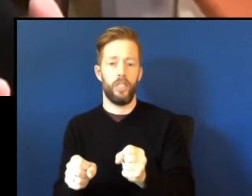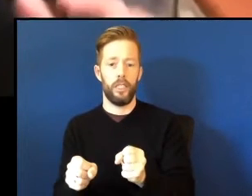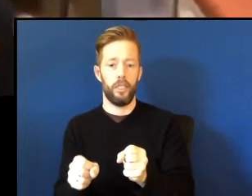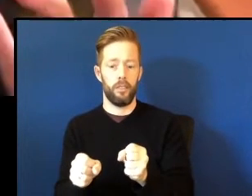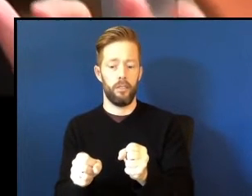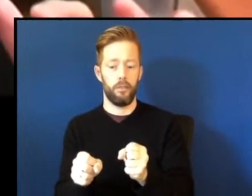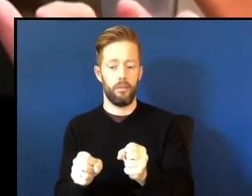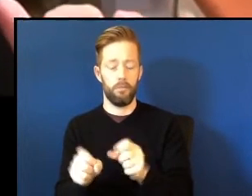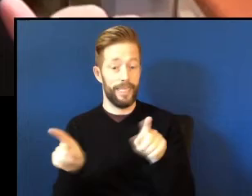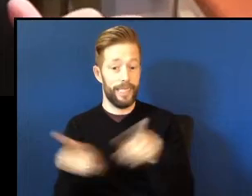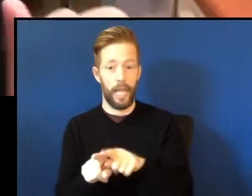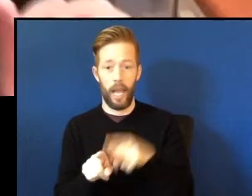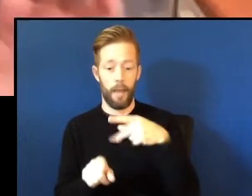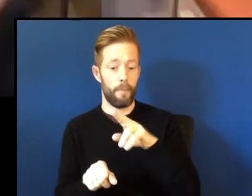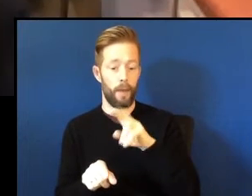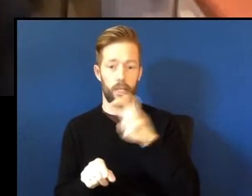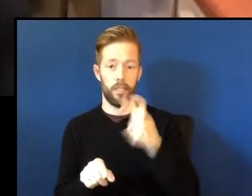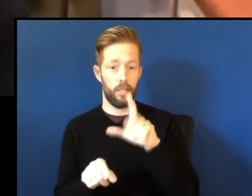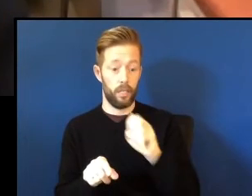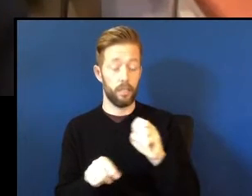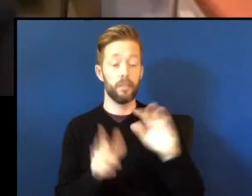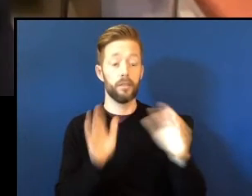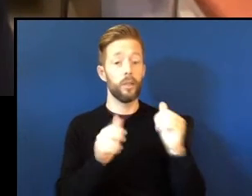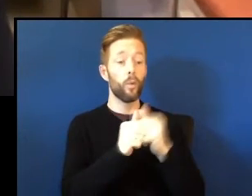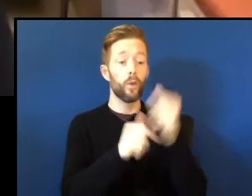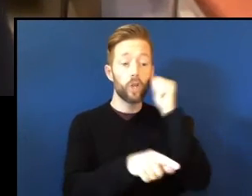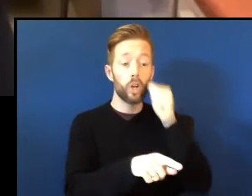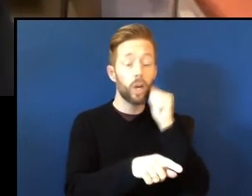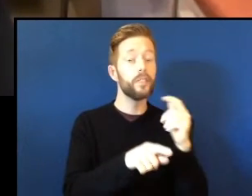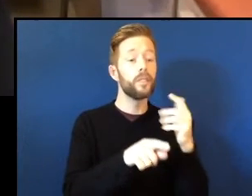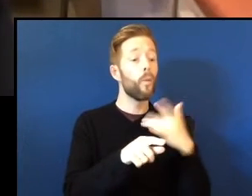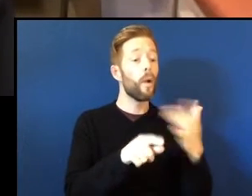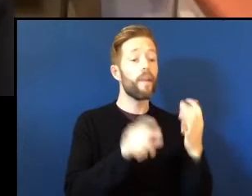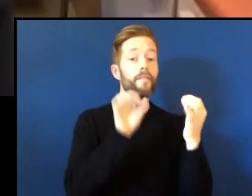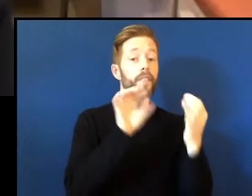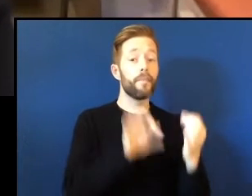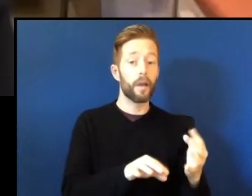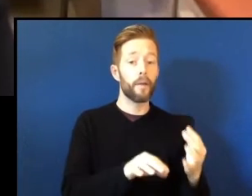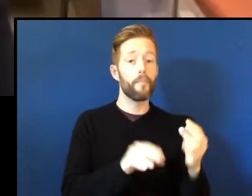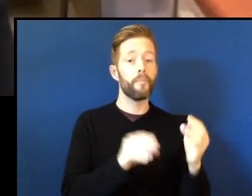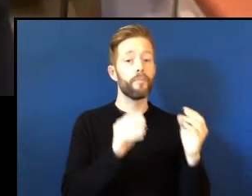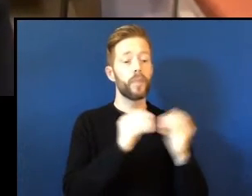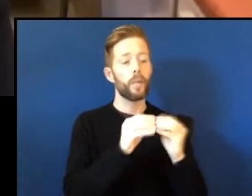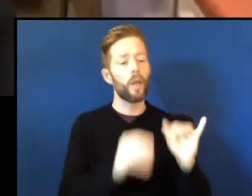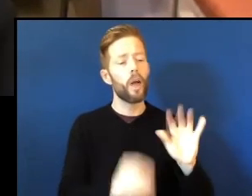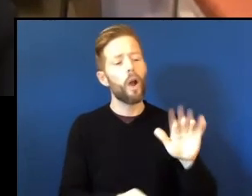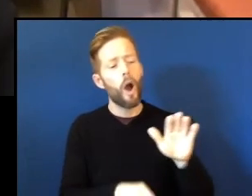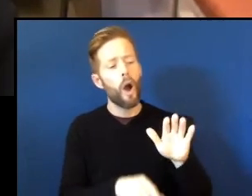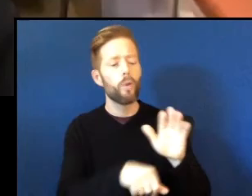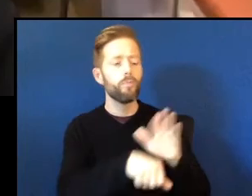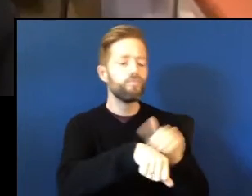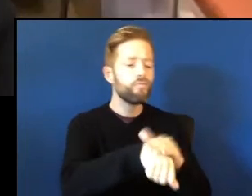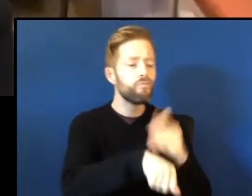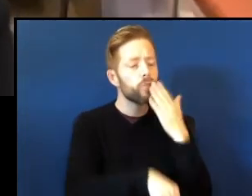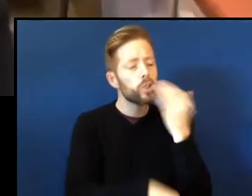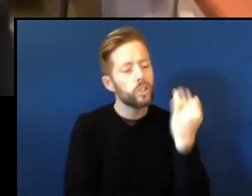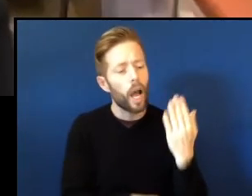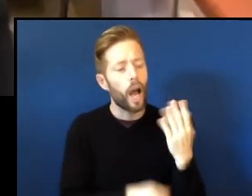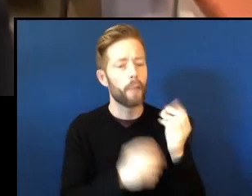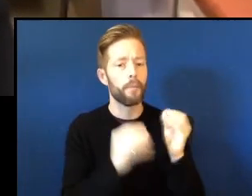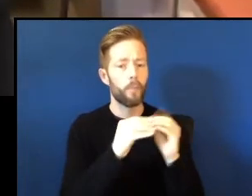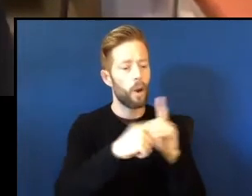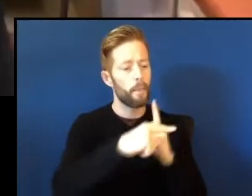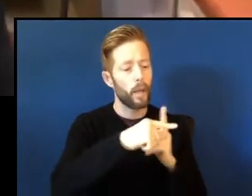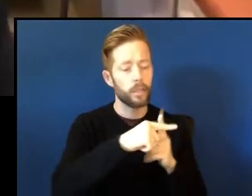puzzles, the same puzzles, right? Whereas for girls, the feedback that kids are given is much more like, oh, good job, much more sort of positive